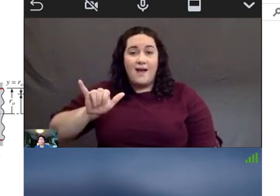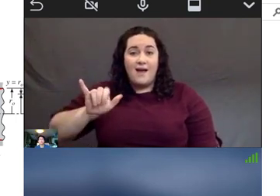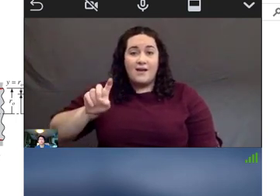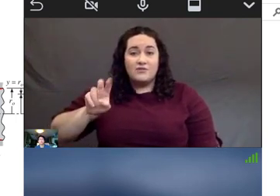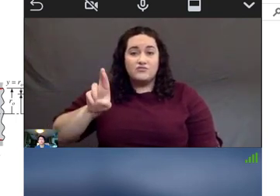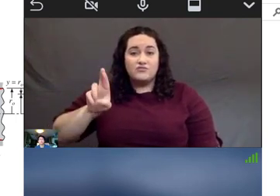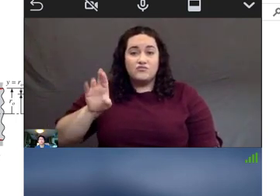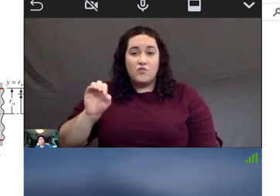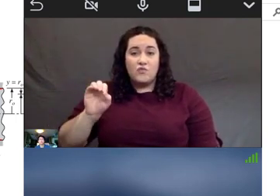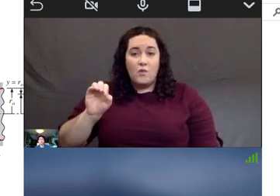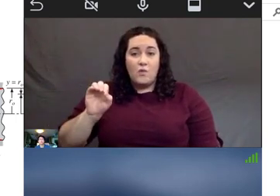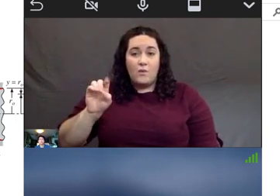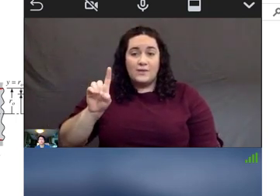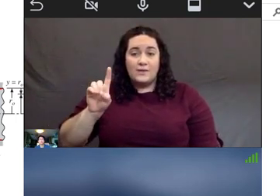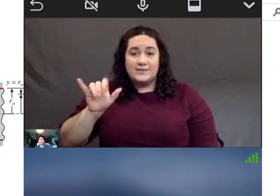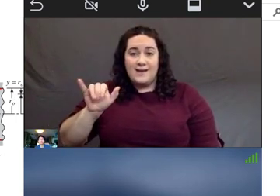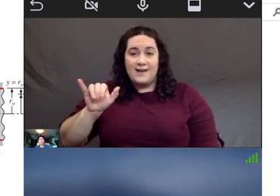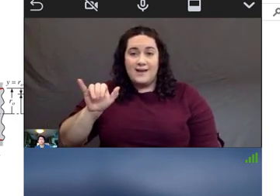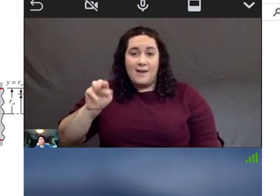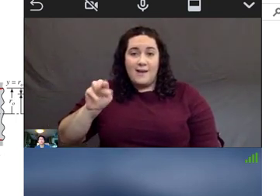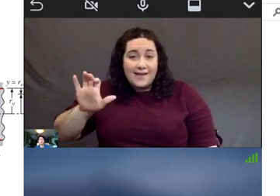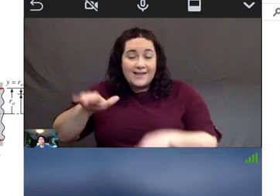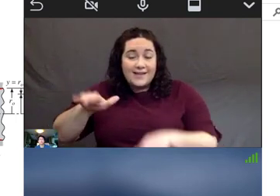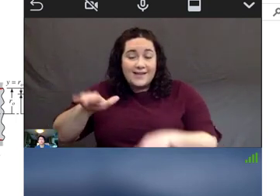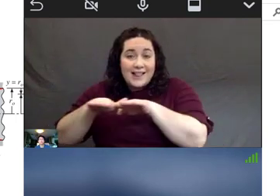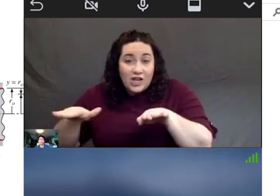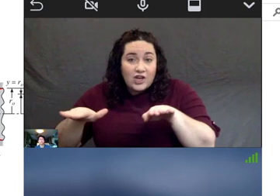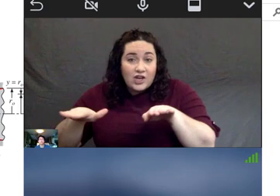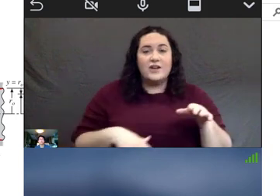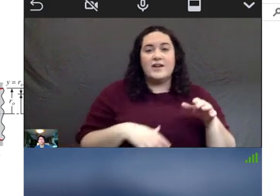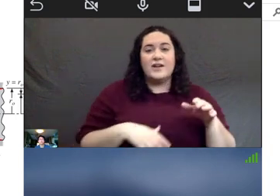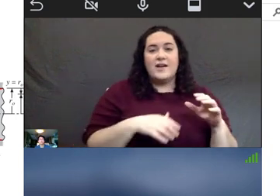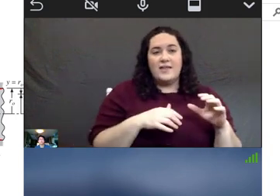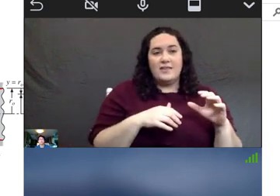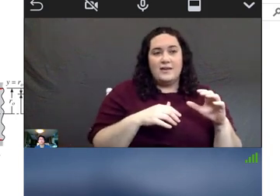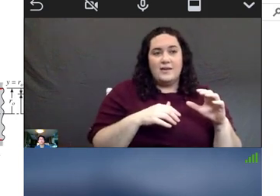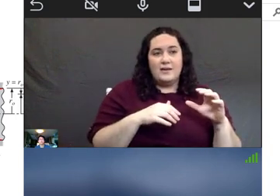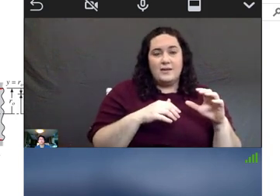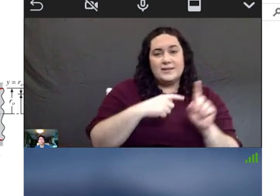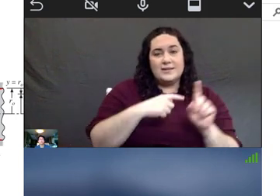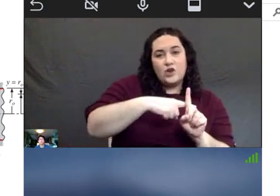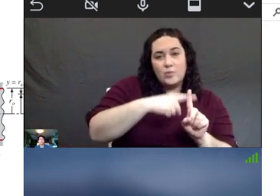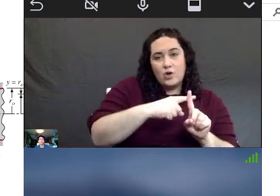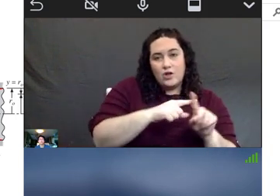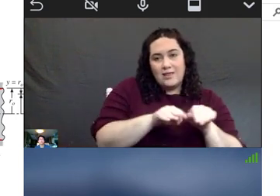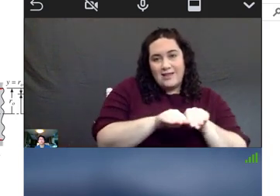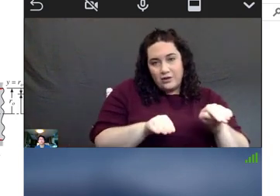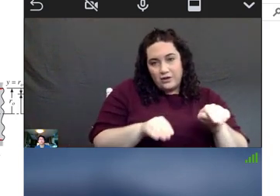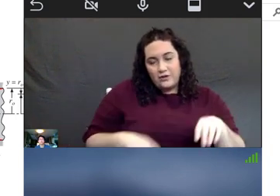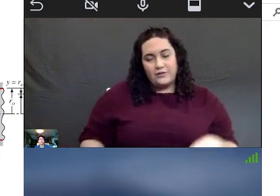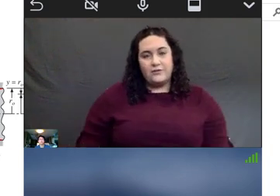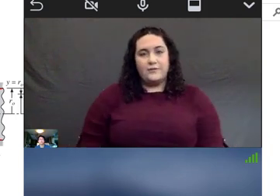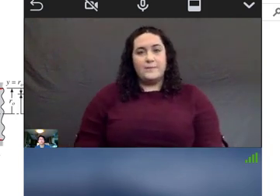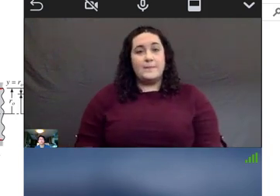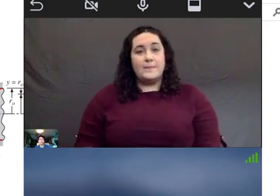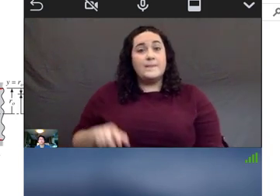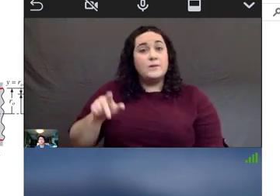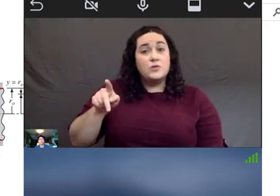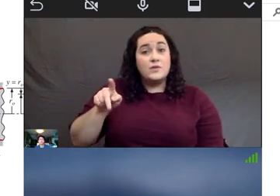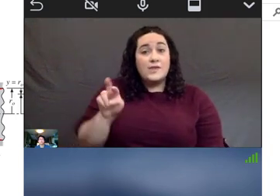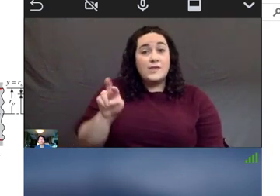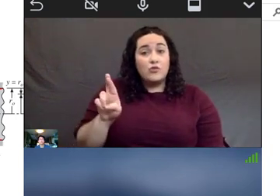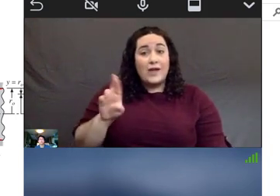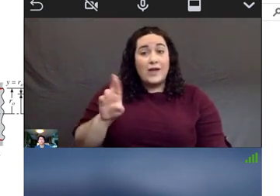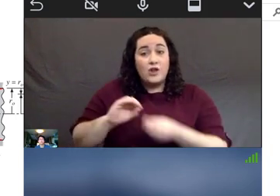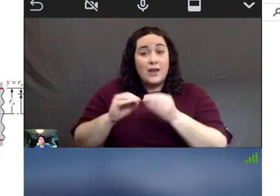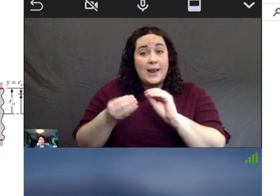We can find these by looking at the Prandtl number, or at least the relative size. So if the Prandtl number is much, much larger than one, so if you're talking